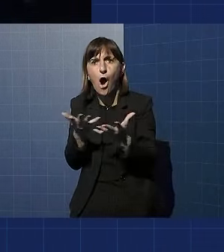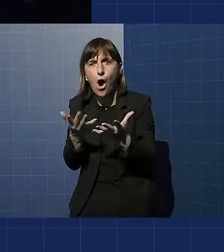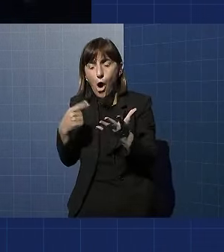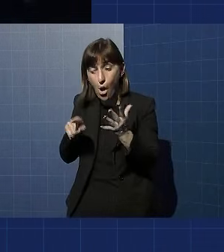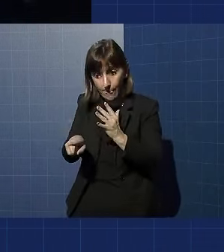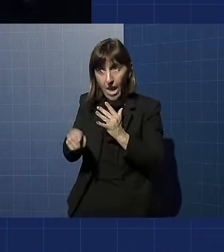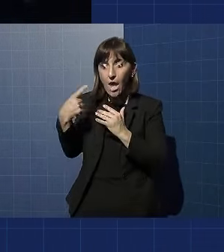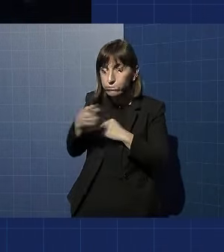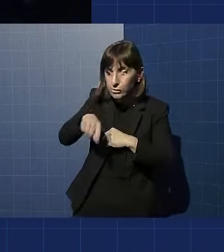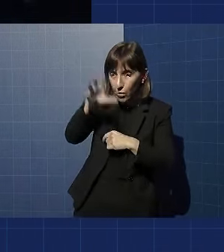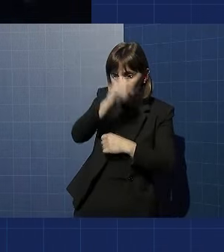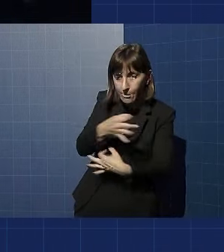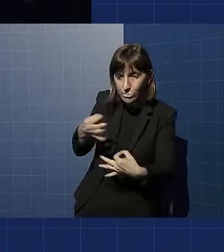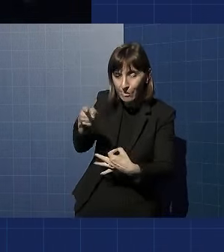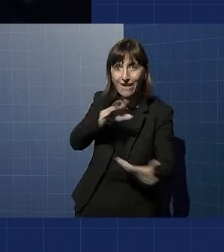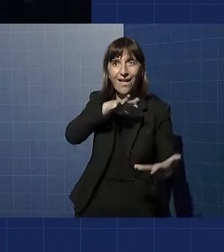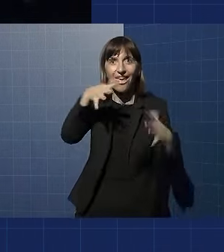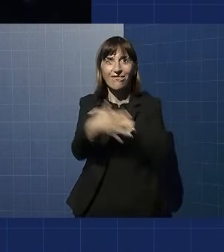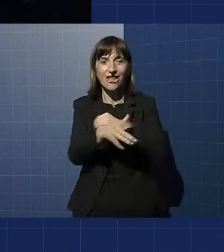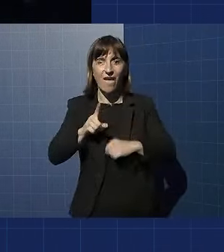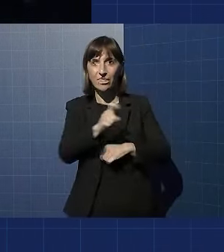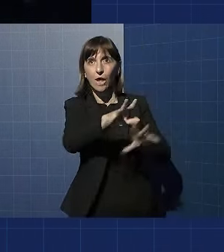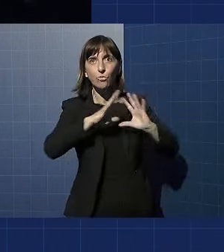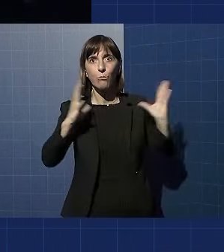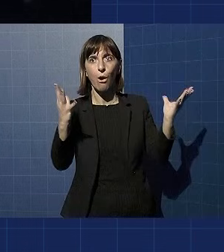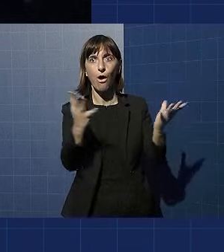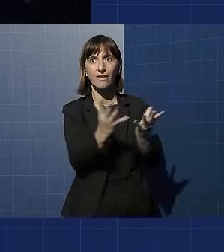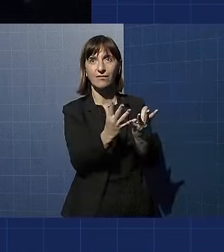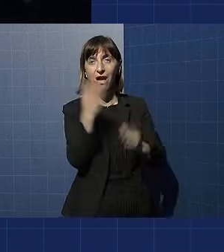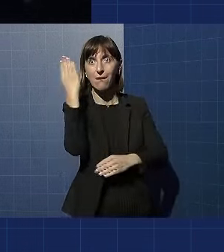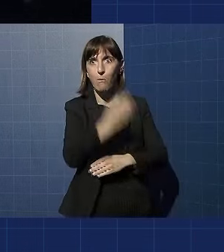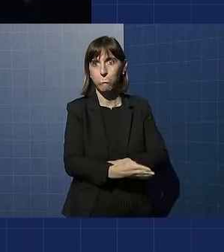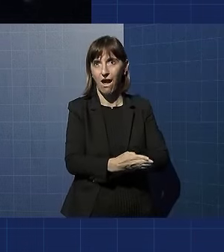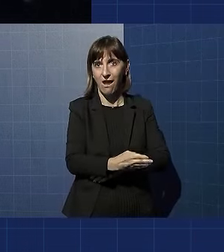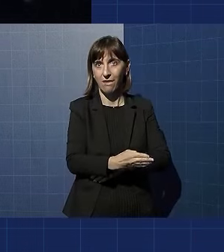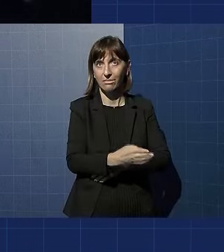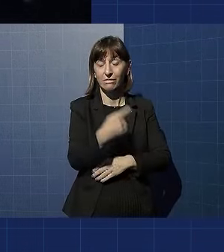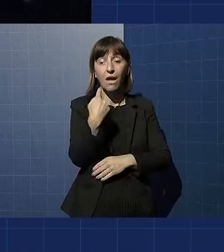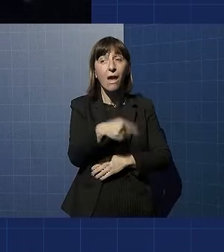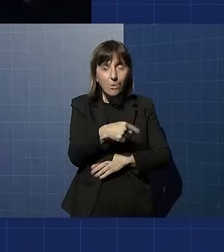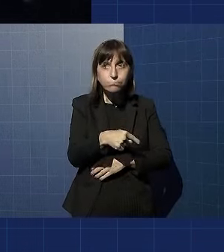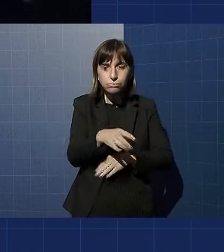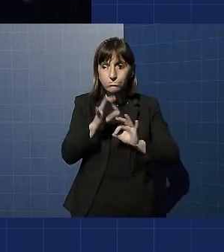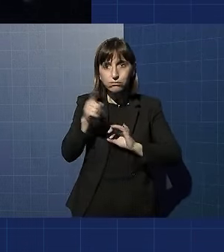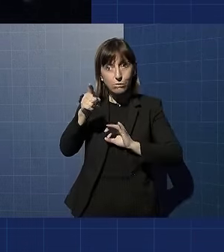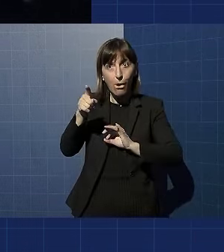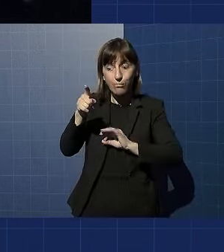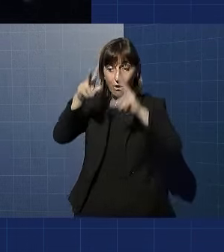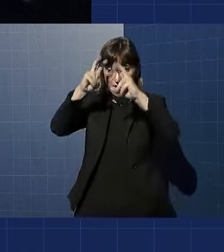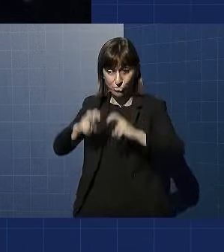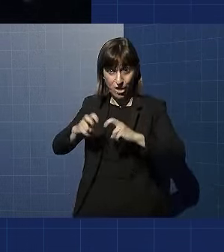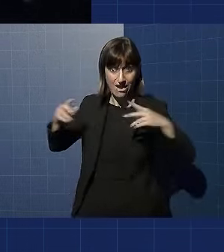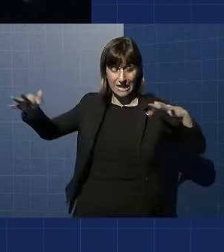example, some more applied research that we do in space. Okay, this is more a bit less linked to astronauts, but some